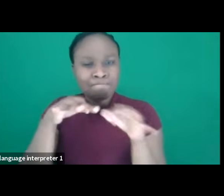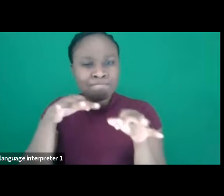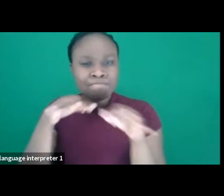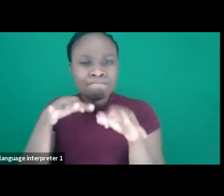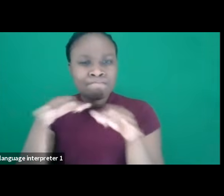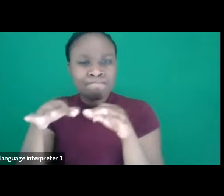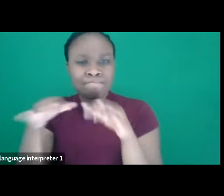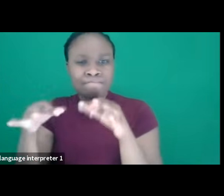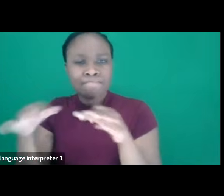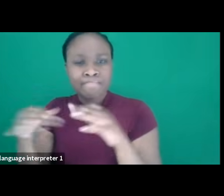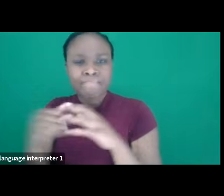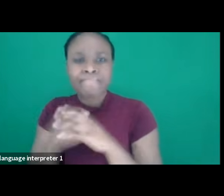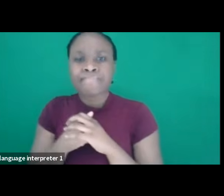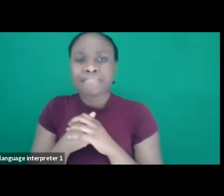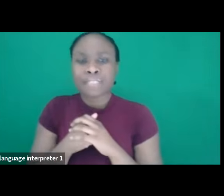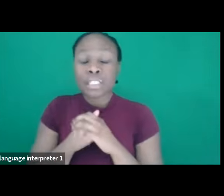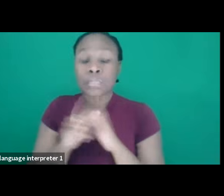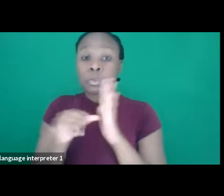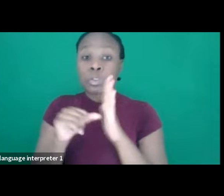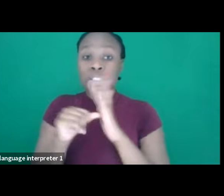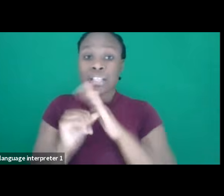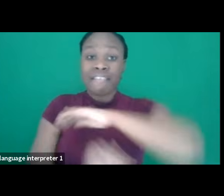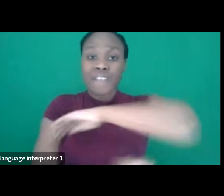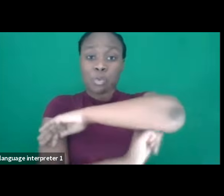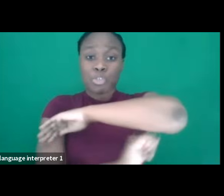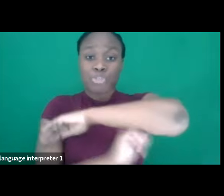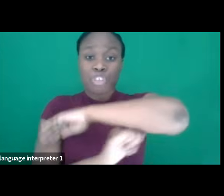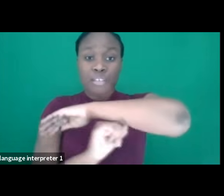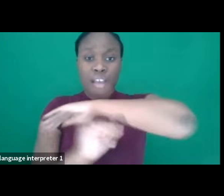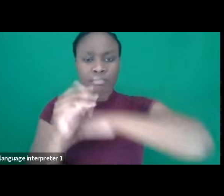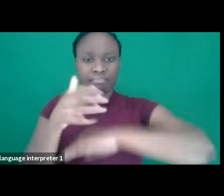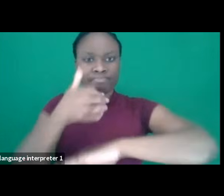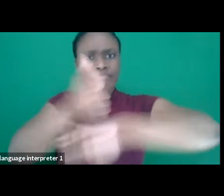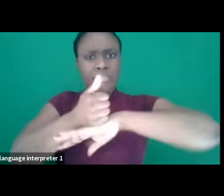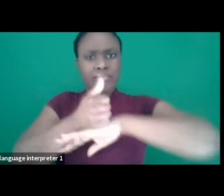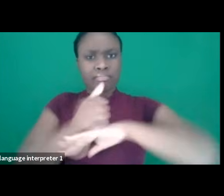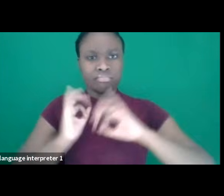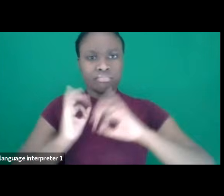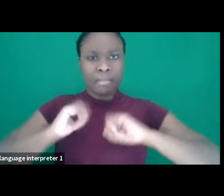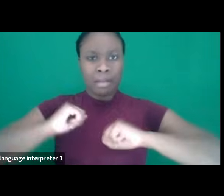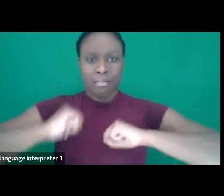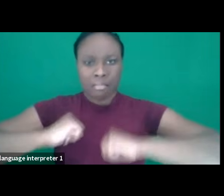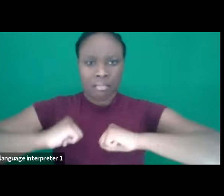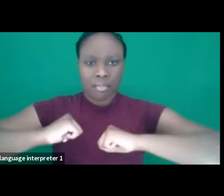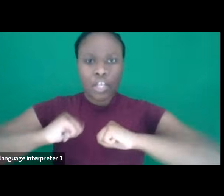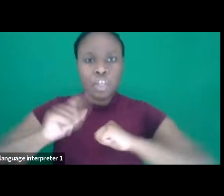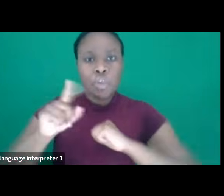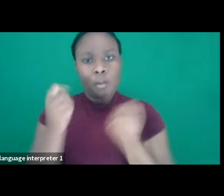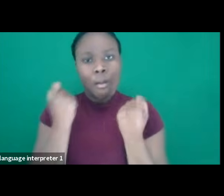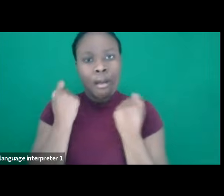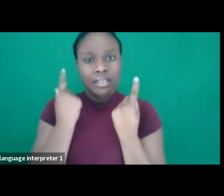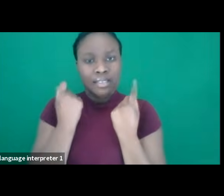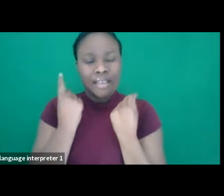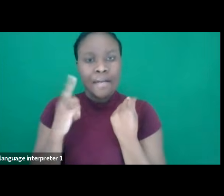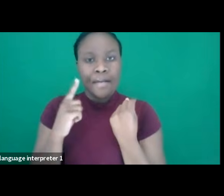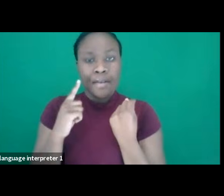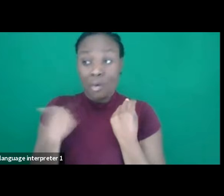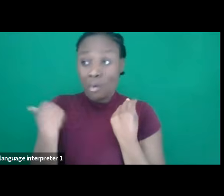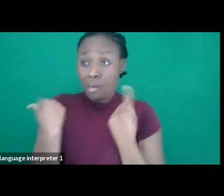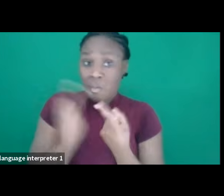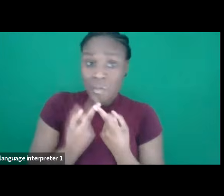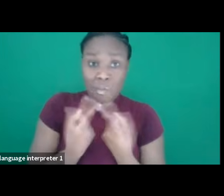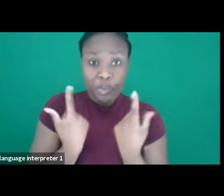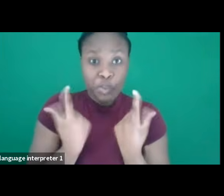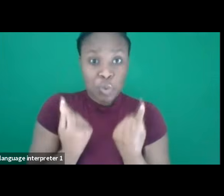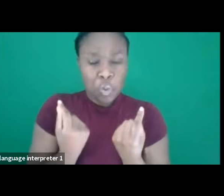kind of build a foundation to ensure that you understand why we do the things the way we're